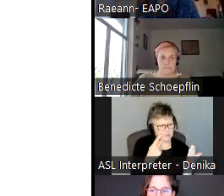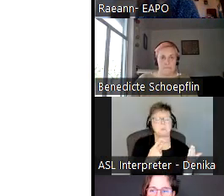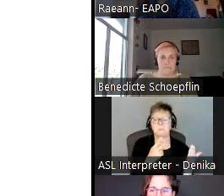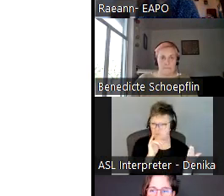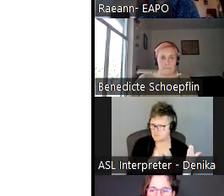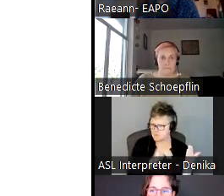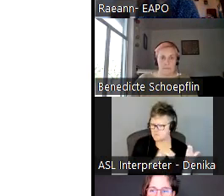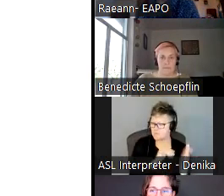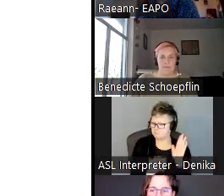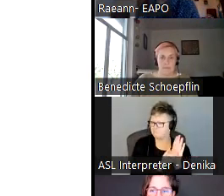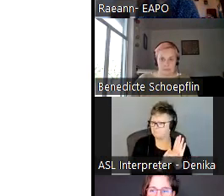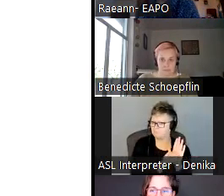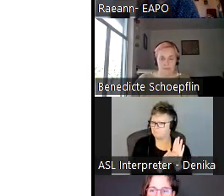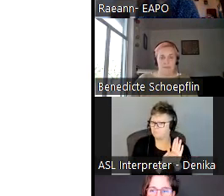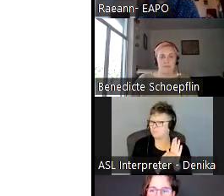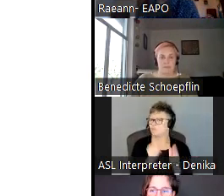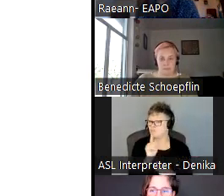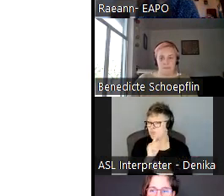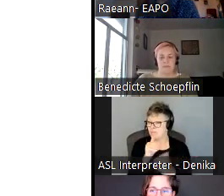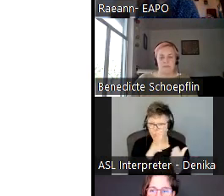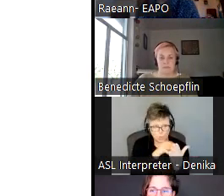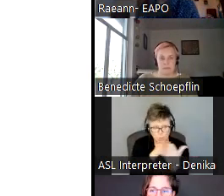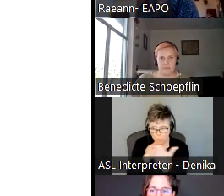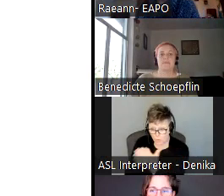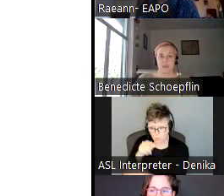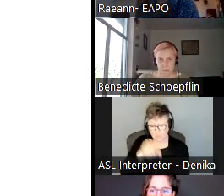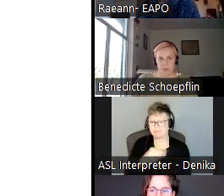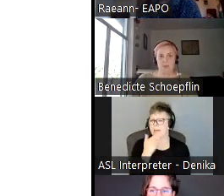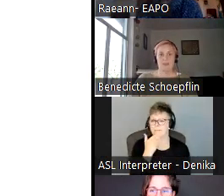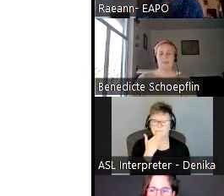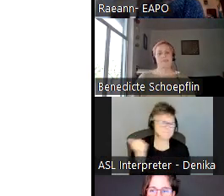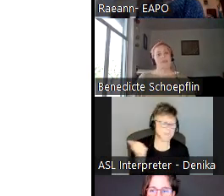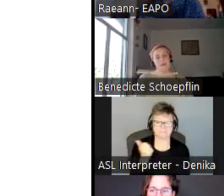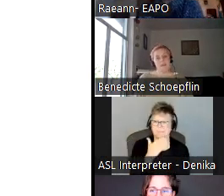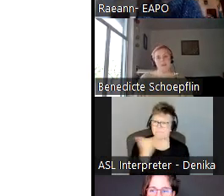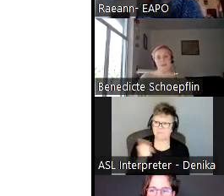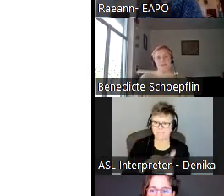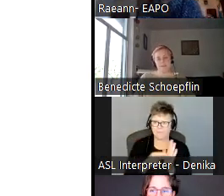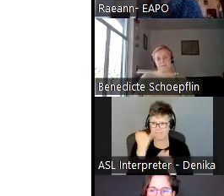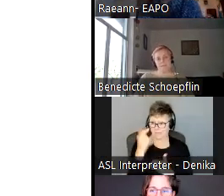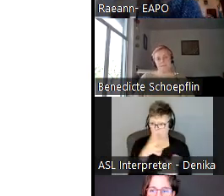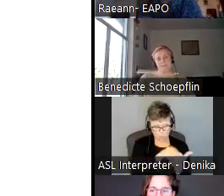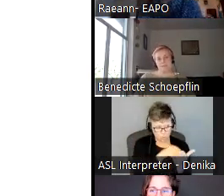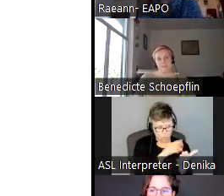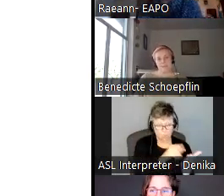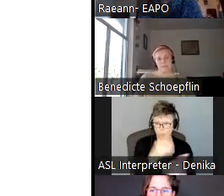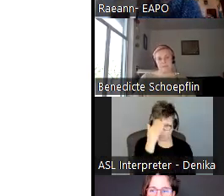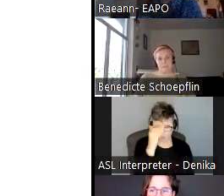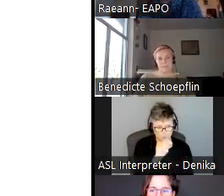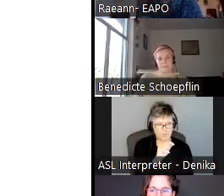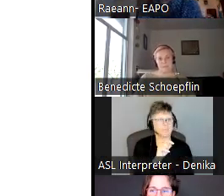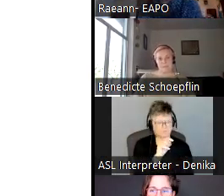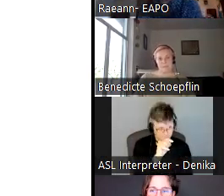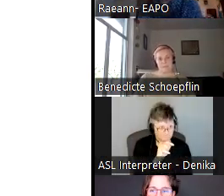say education is the key to prevention. Absolutely. The more people we can educate,